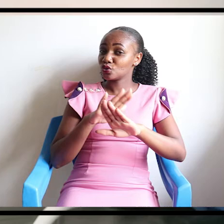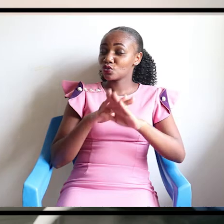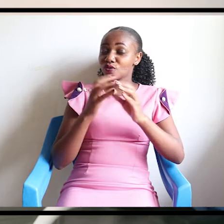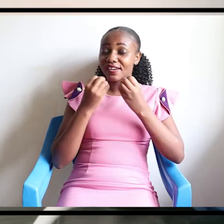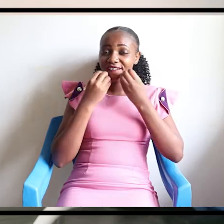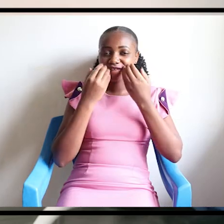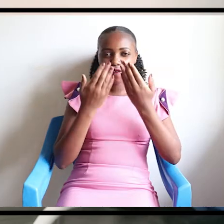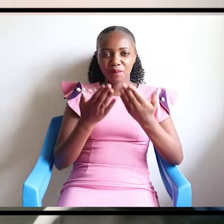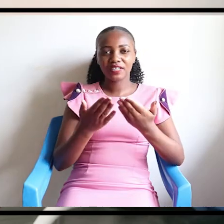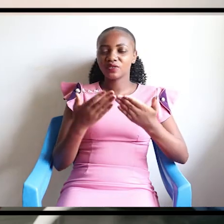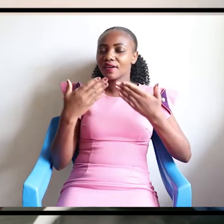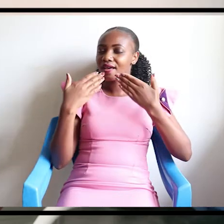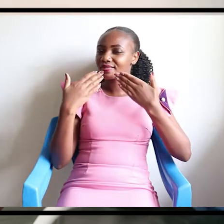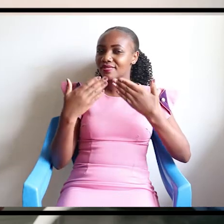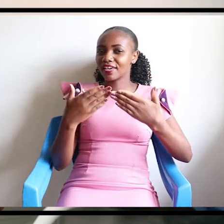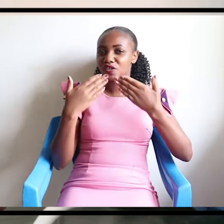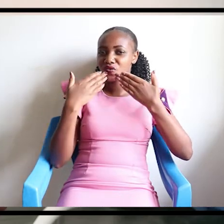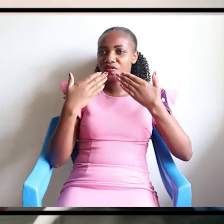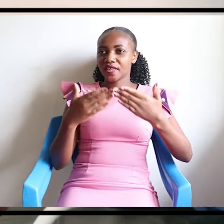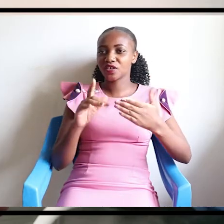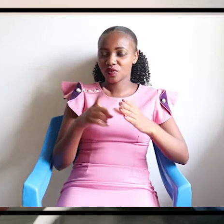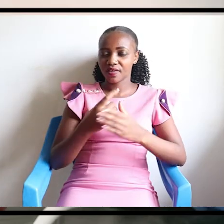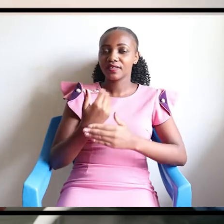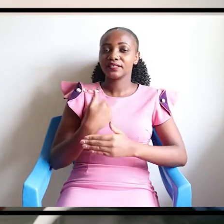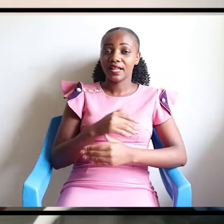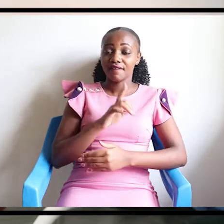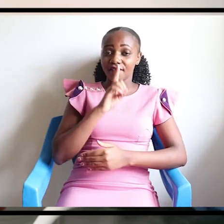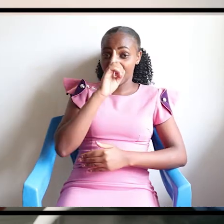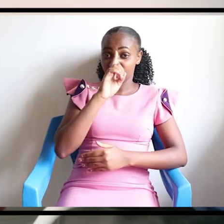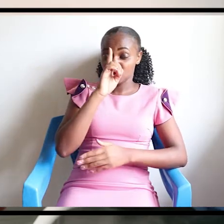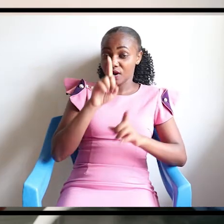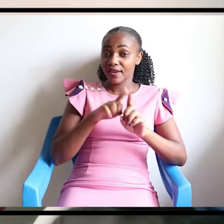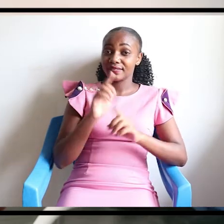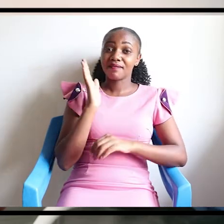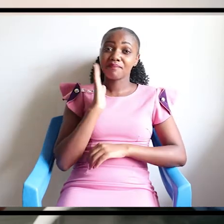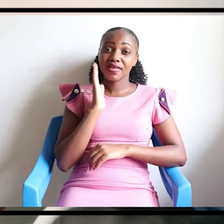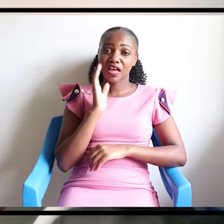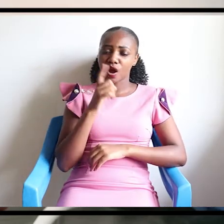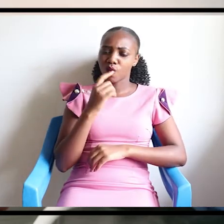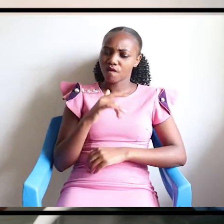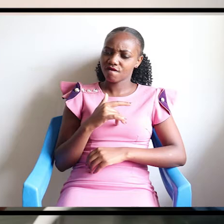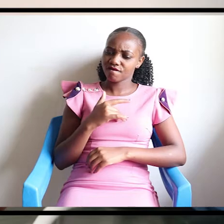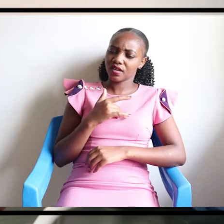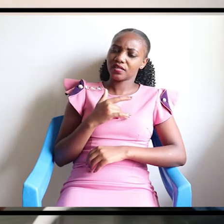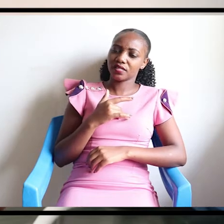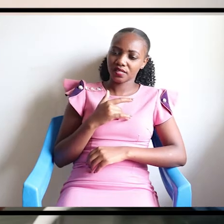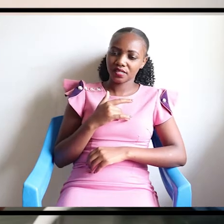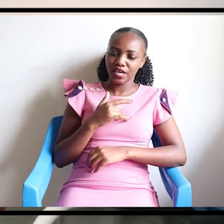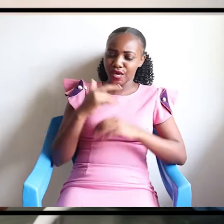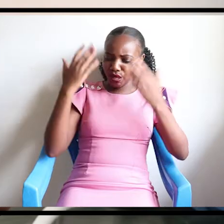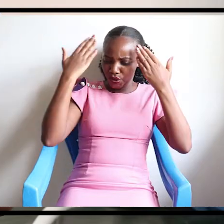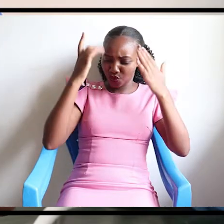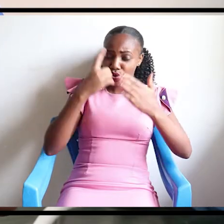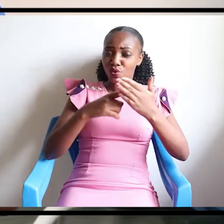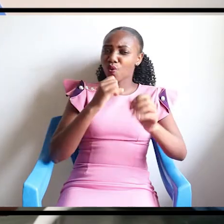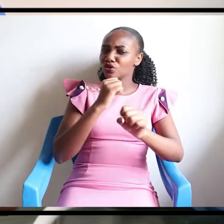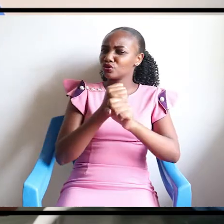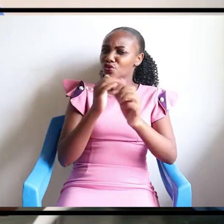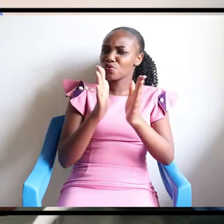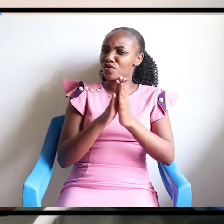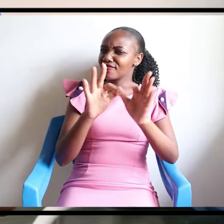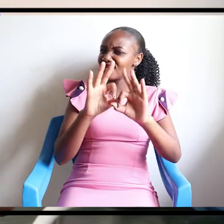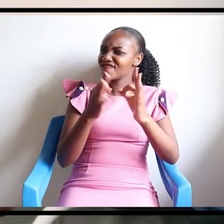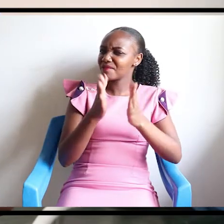information and more detailed. And I'm sure as a mother out there who is feeling you don't know what to do in matters of